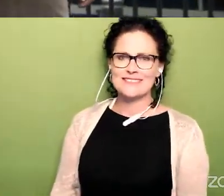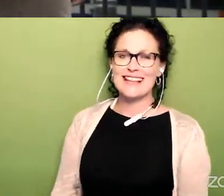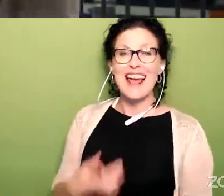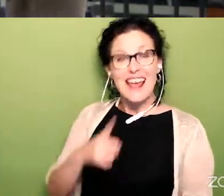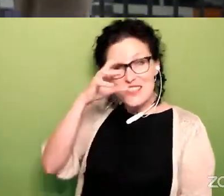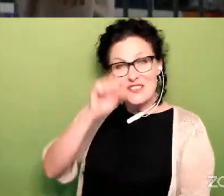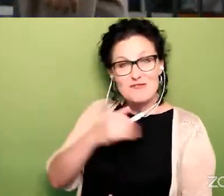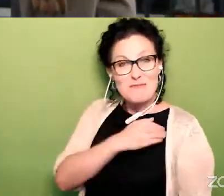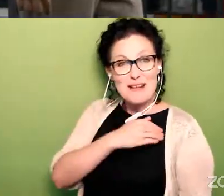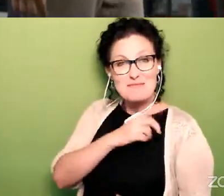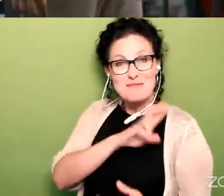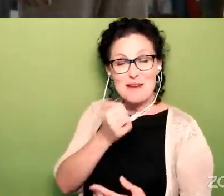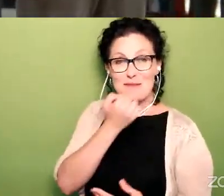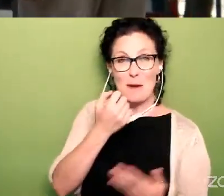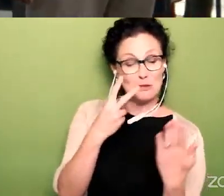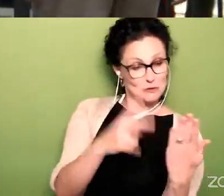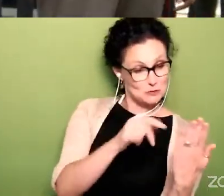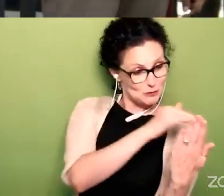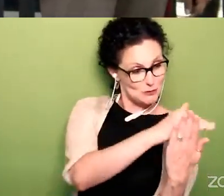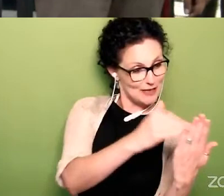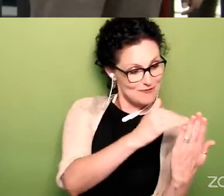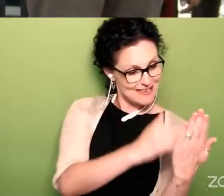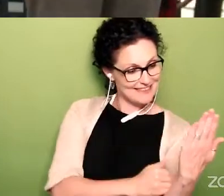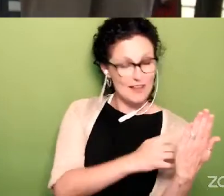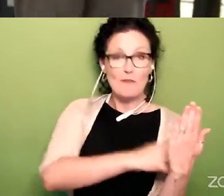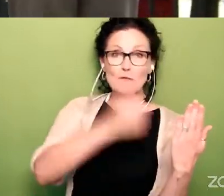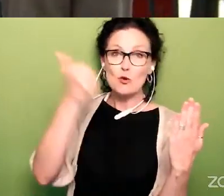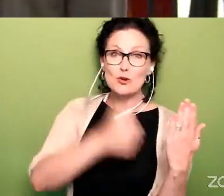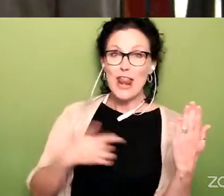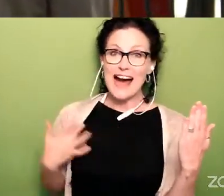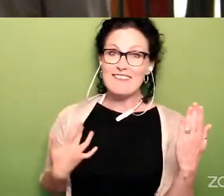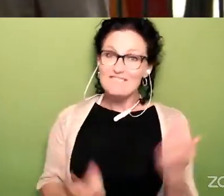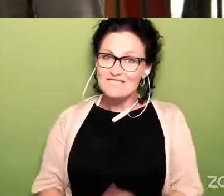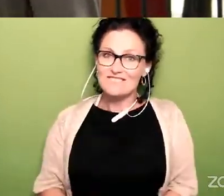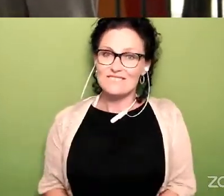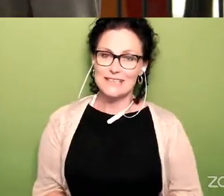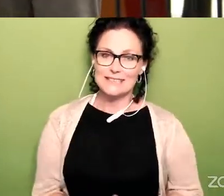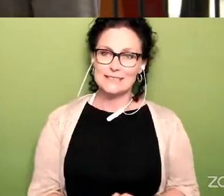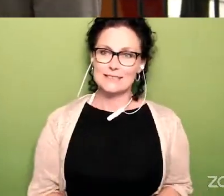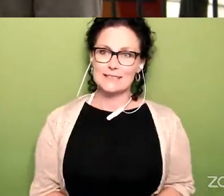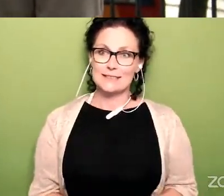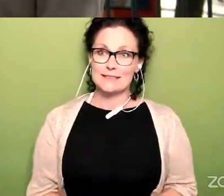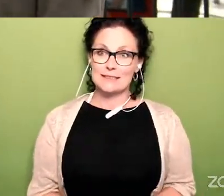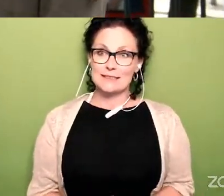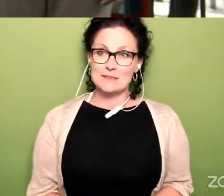There it is. When your friend is playing, keep watch for them. Yes.